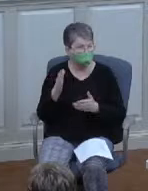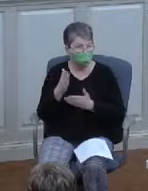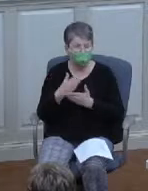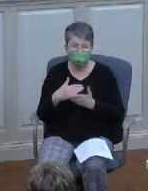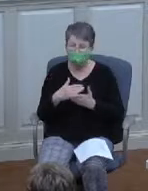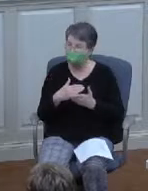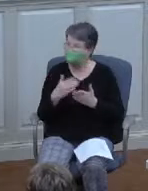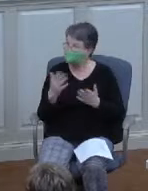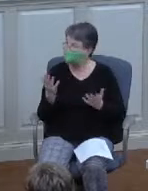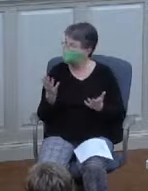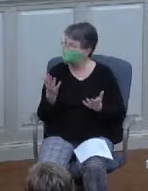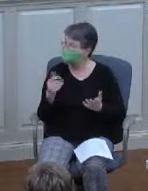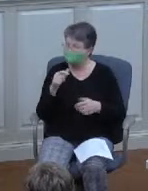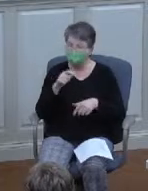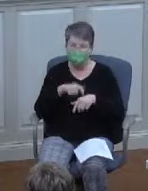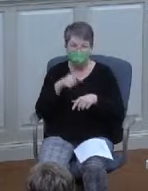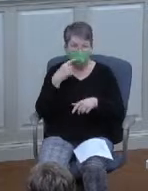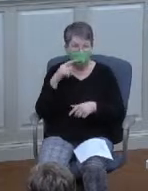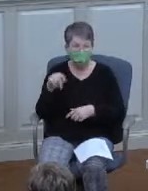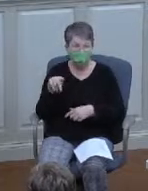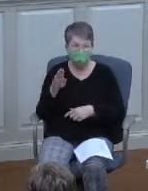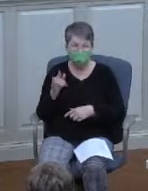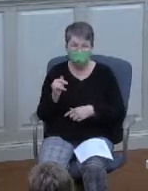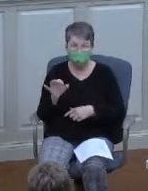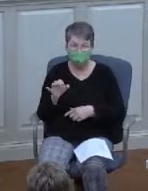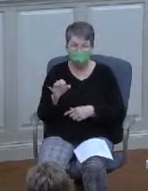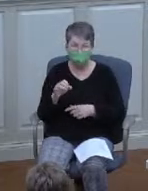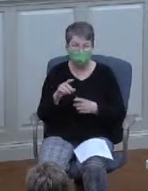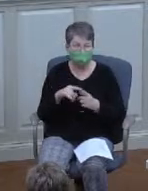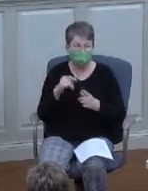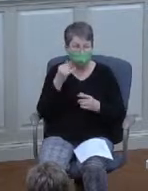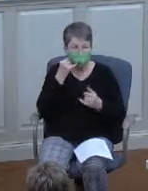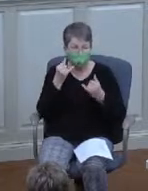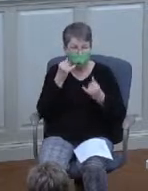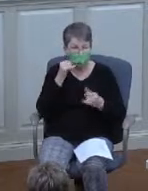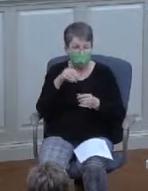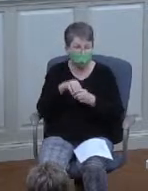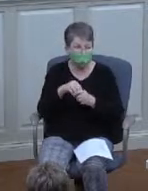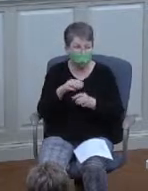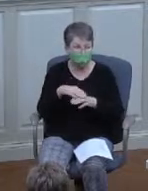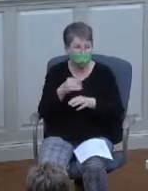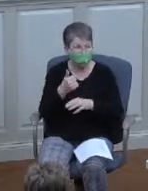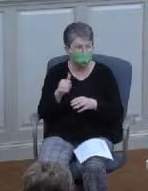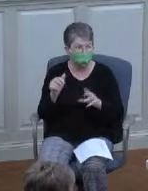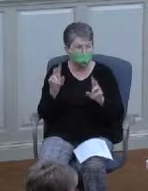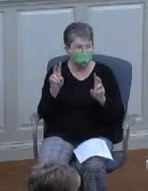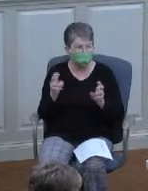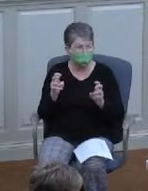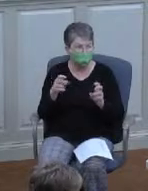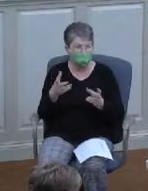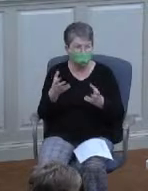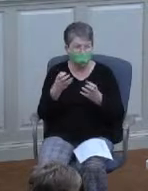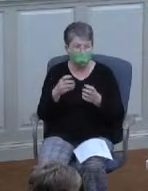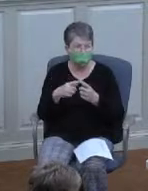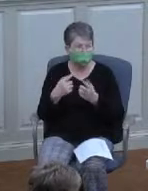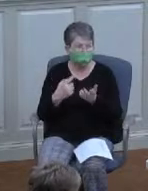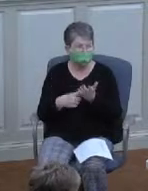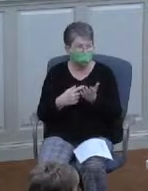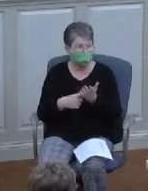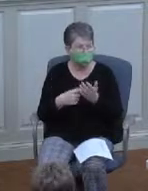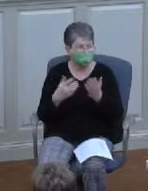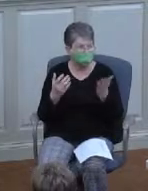This is the time for the public to phone in on any topics they wish to discuss. Madam